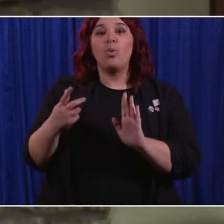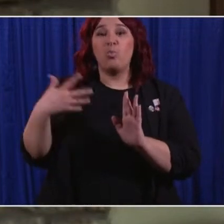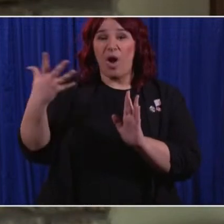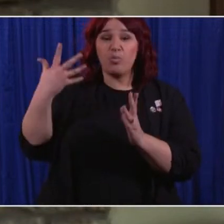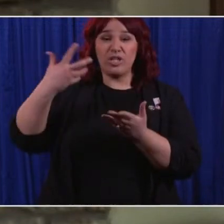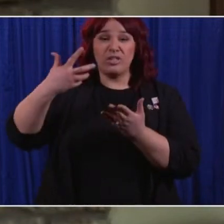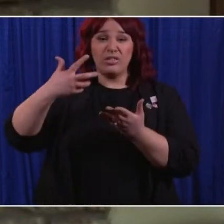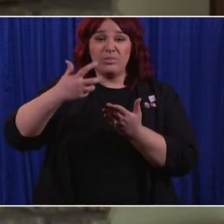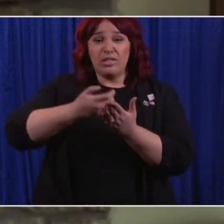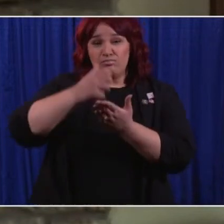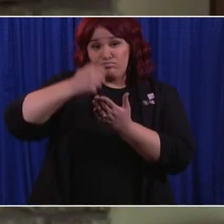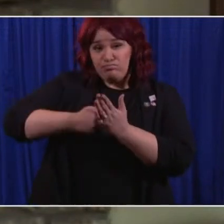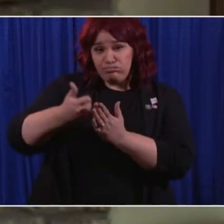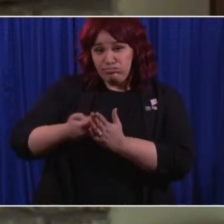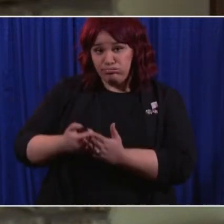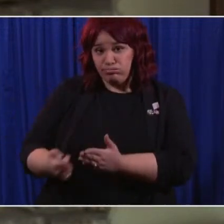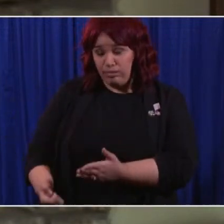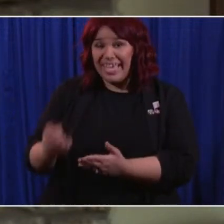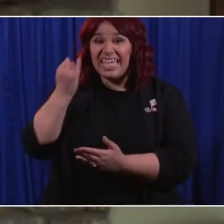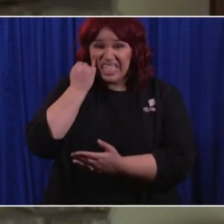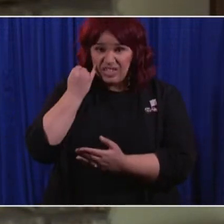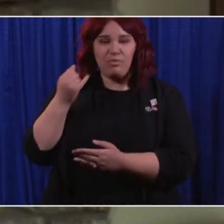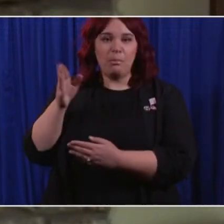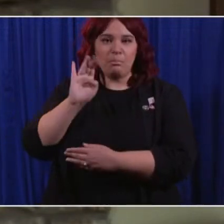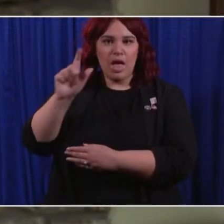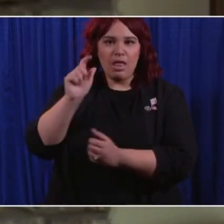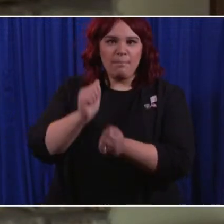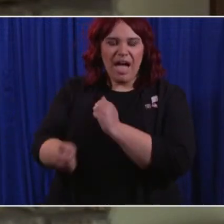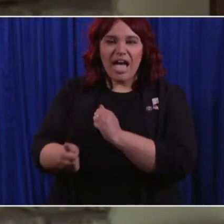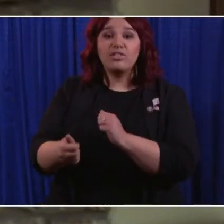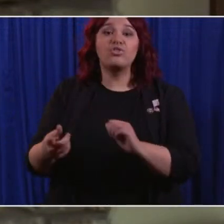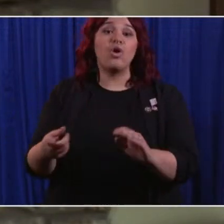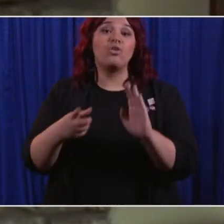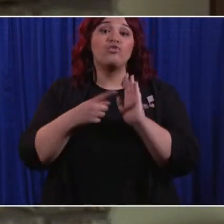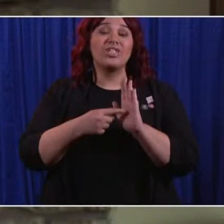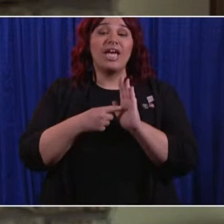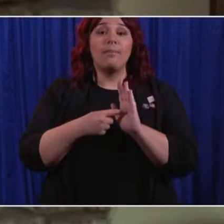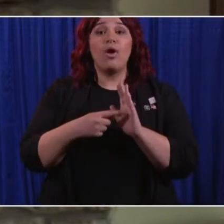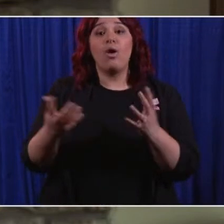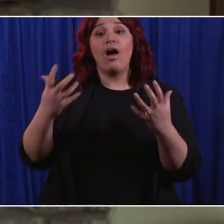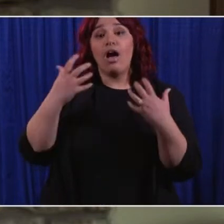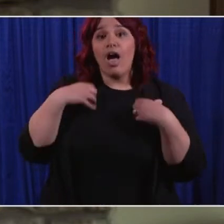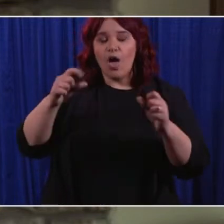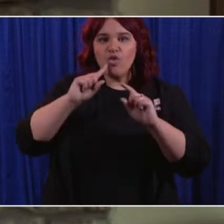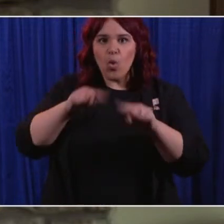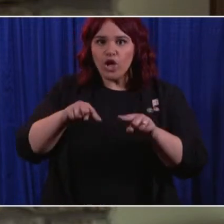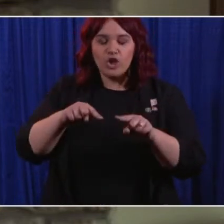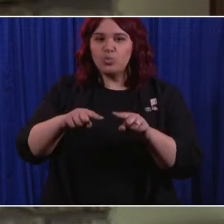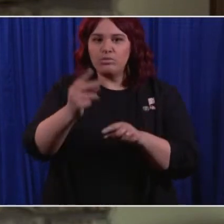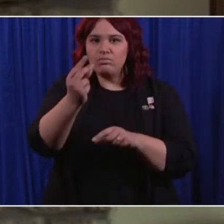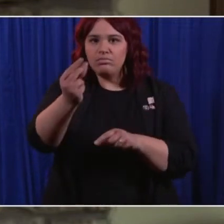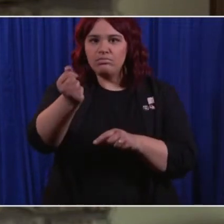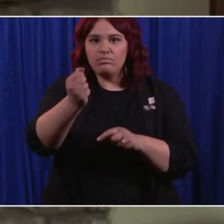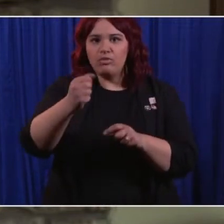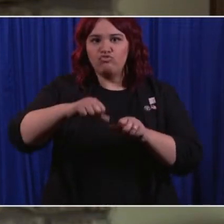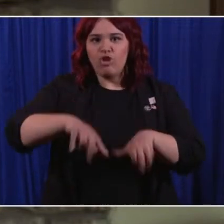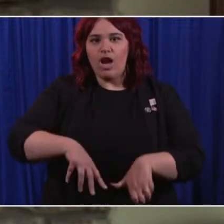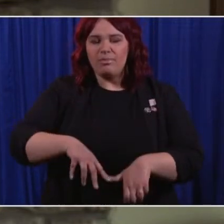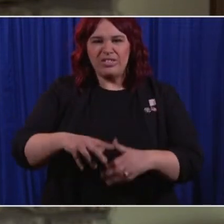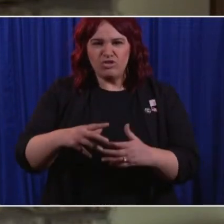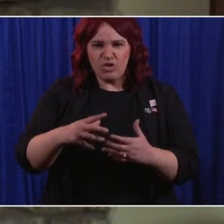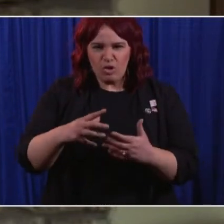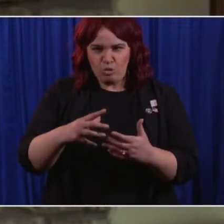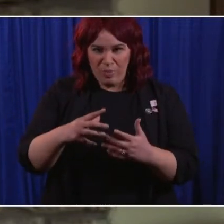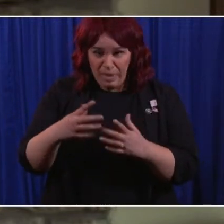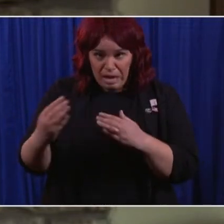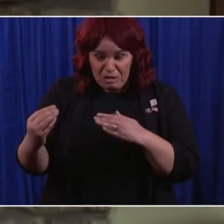a year ago, 30 days after taking effect. So somewhere around 120 days from now. Would that have any practical effect right now